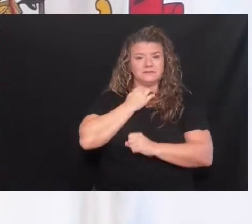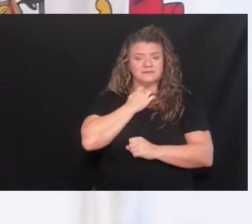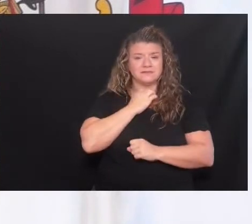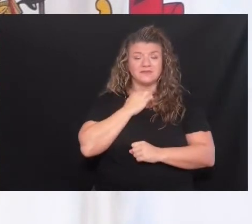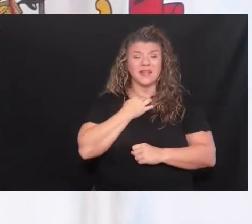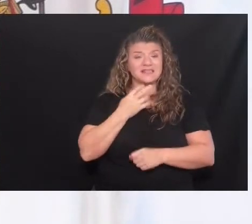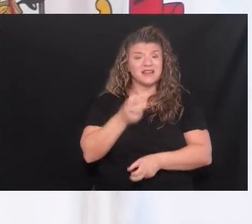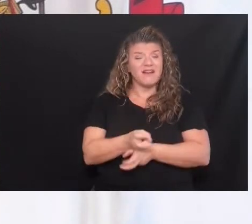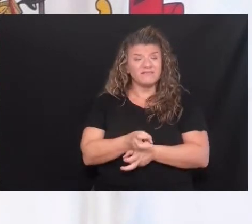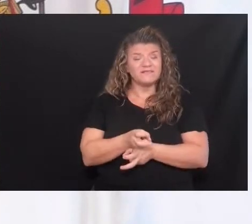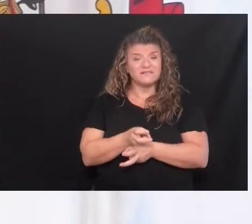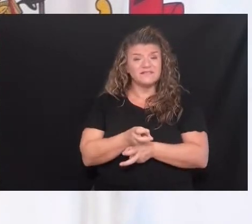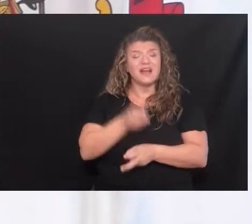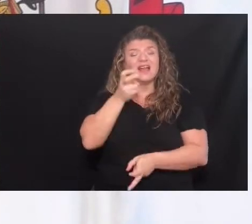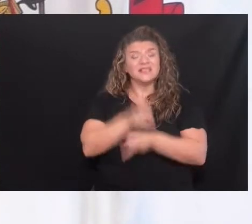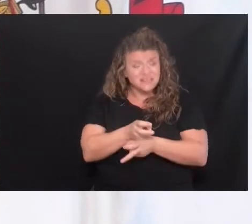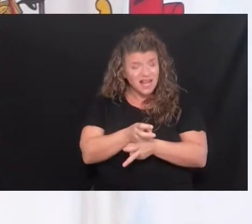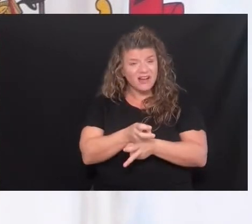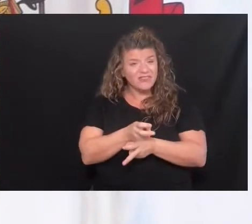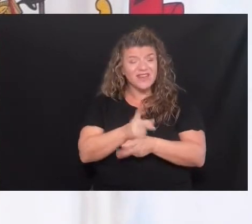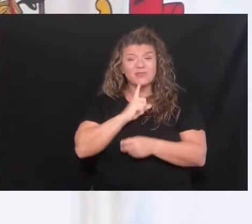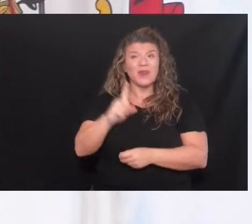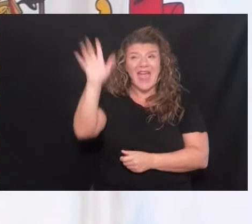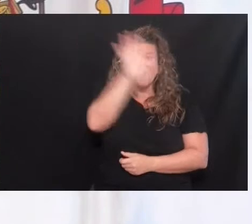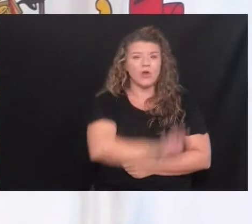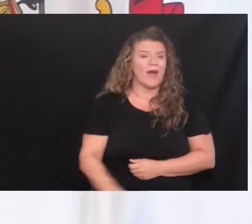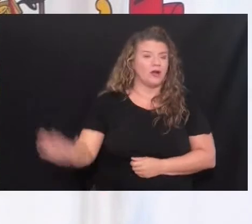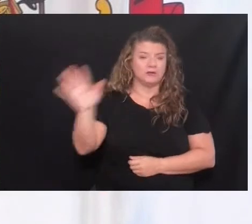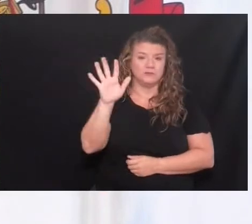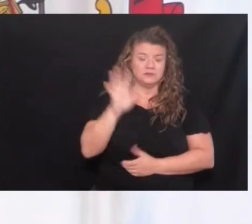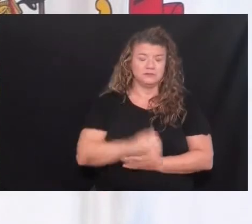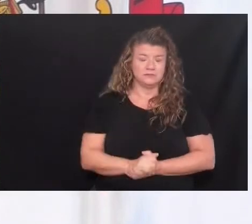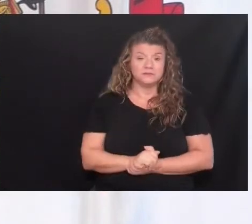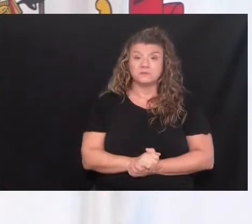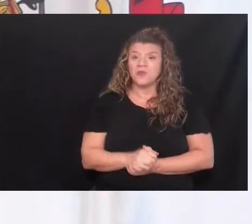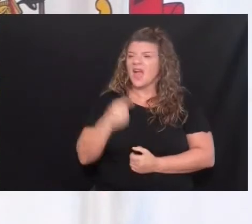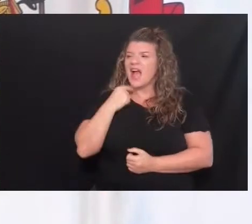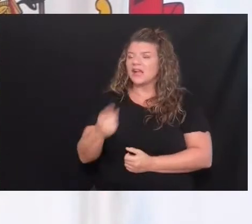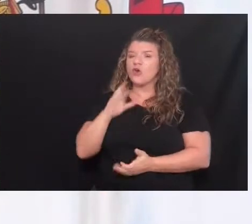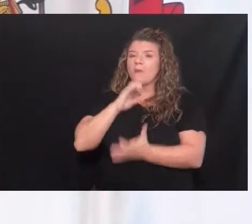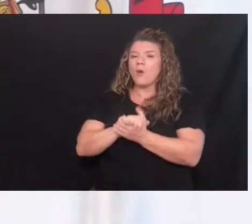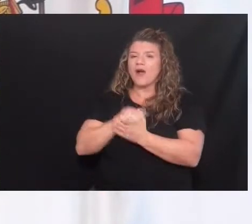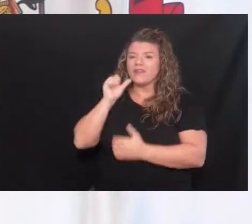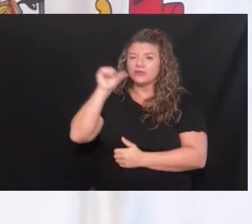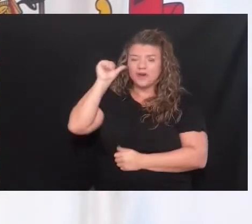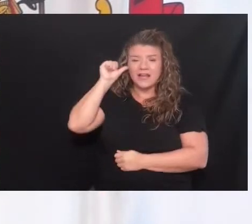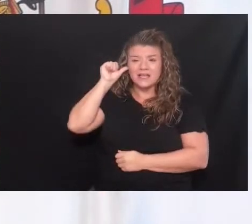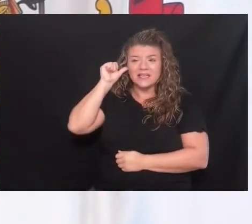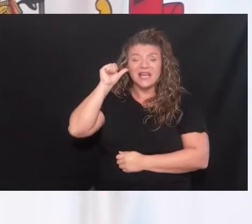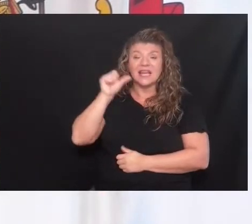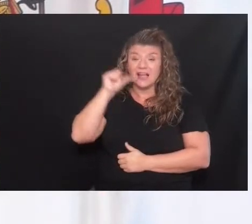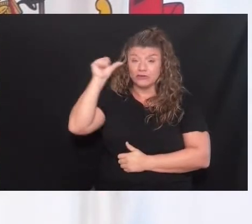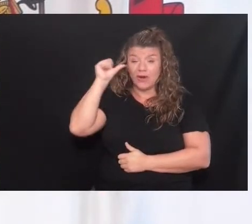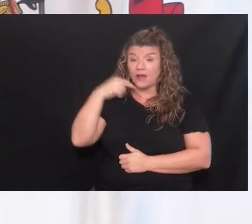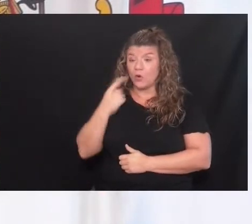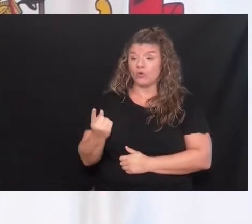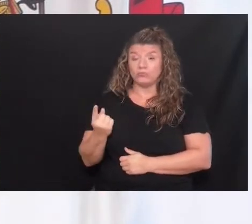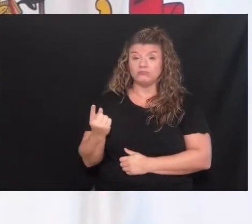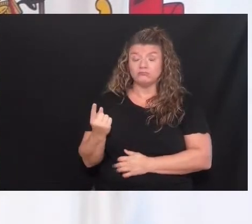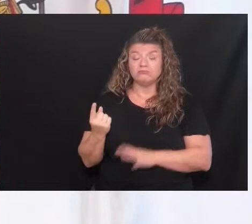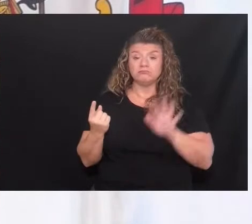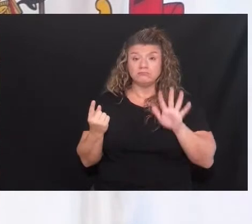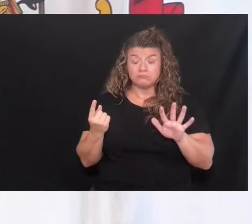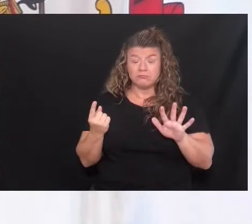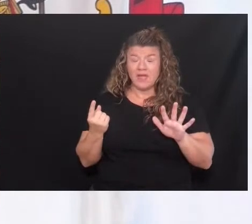It's tough. It's everywhere. I told my wife this yesterday. You know, I